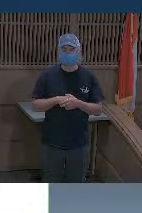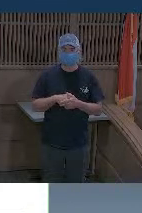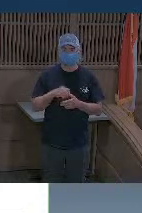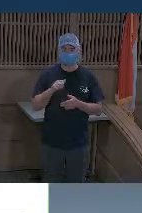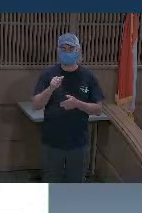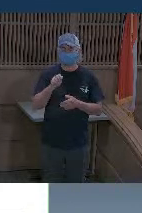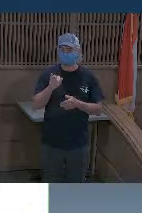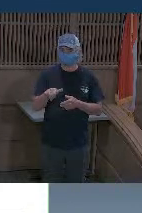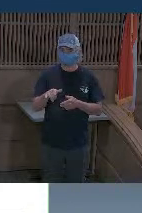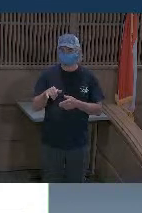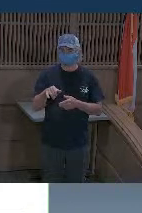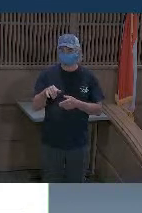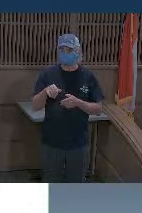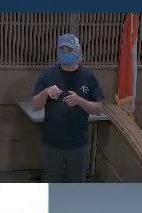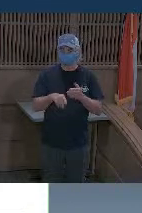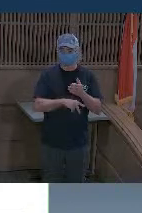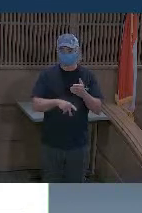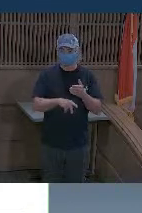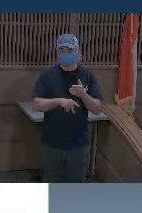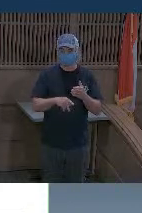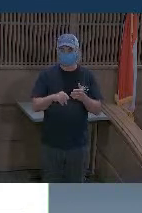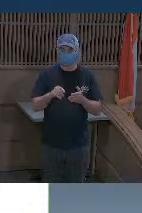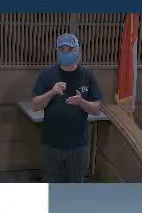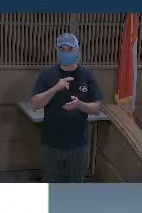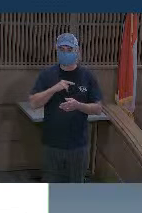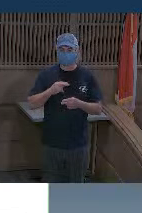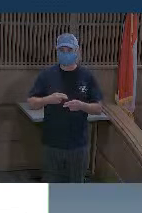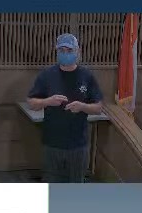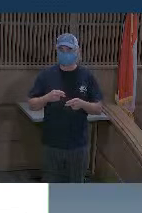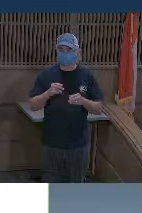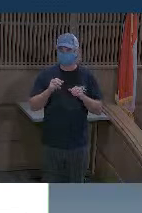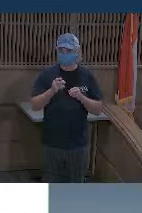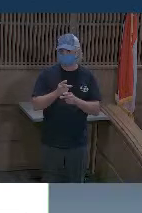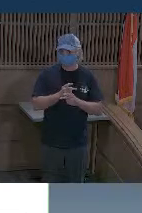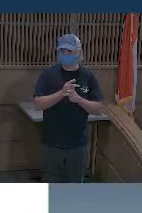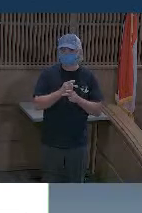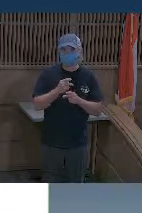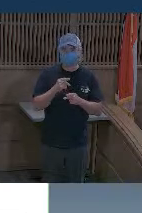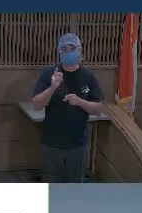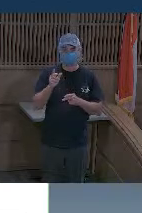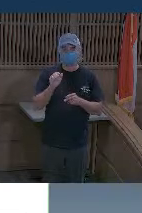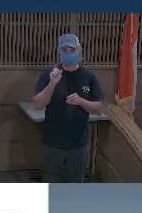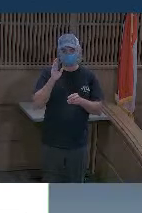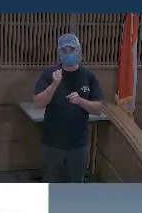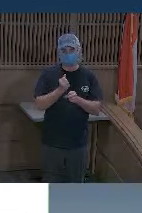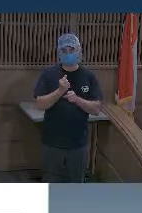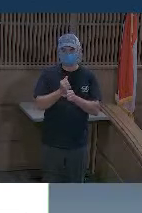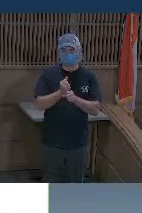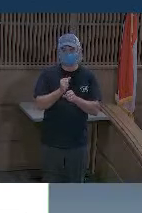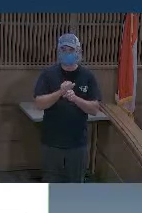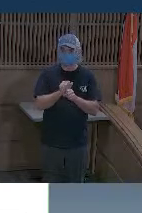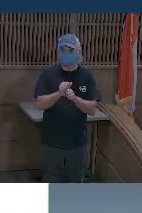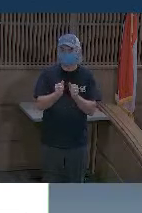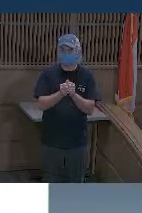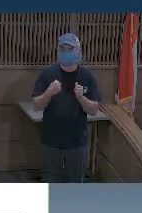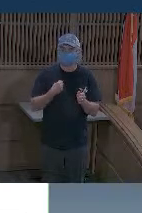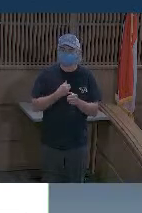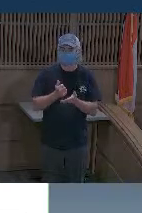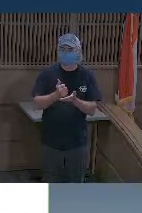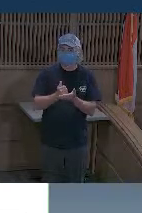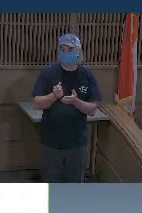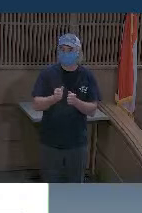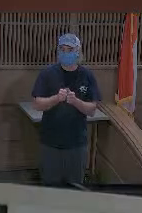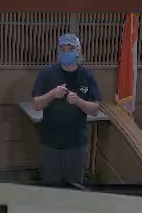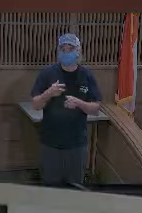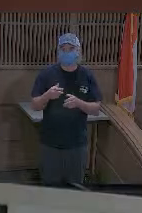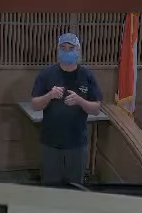Primary Health Care, administered a lot of Moderna vaccine, and we will work on them on a mass vaccination booster site. So the plan is for AAPHC to provide those shots